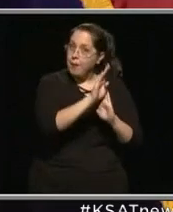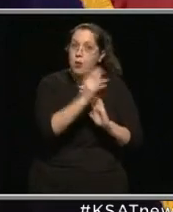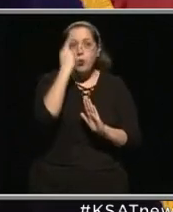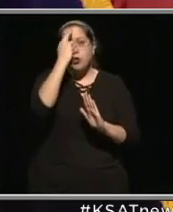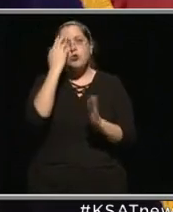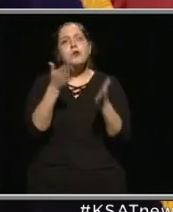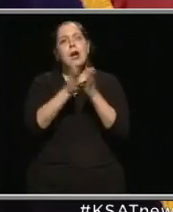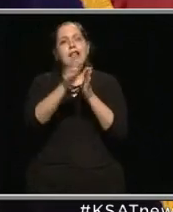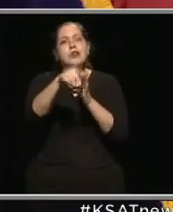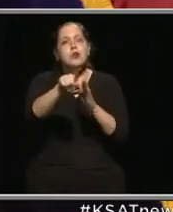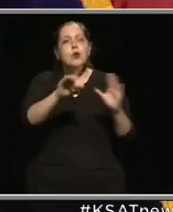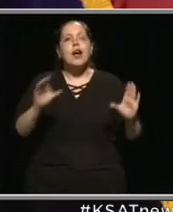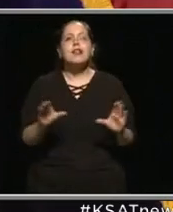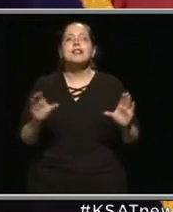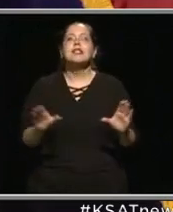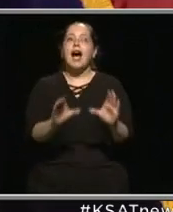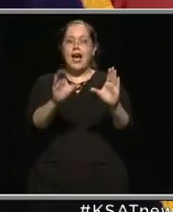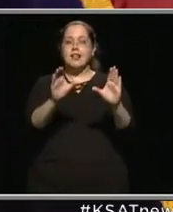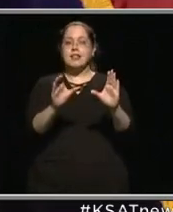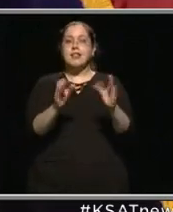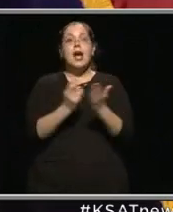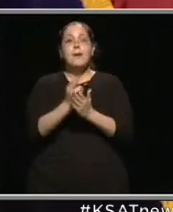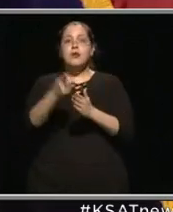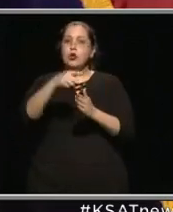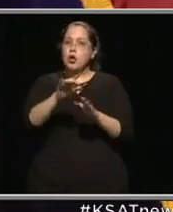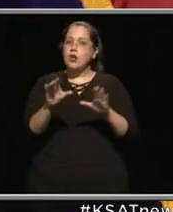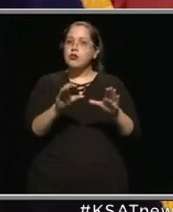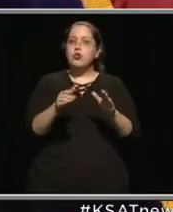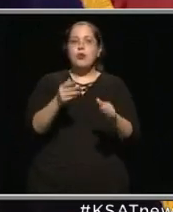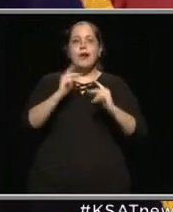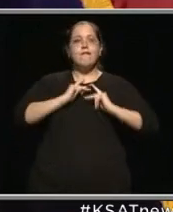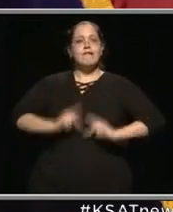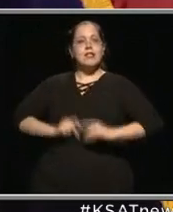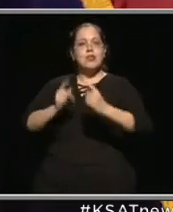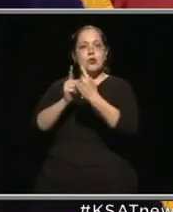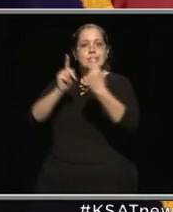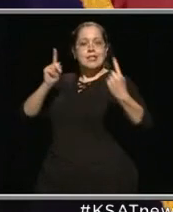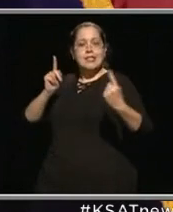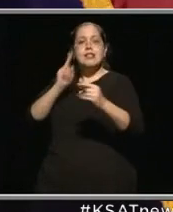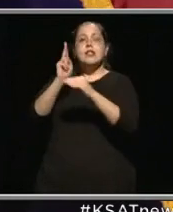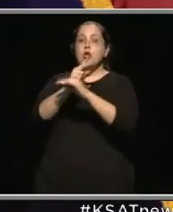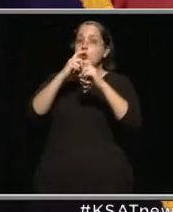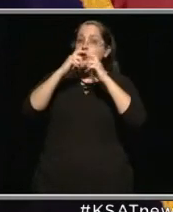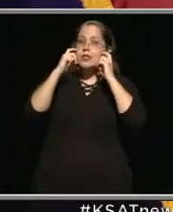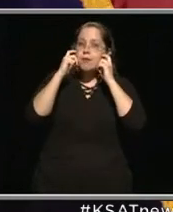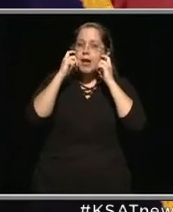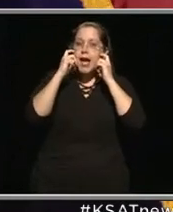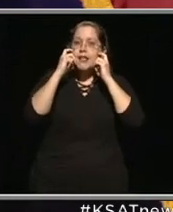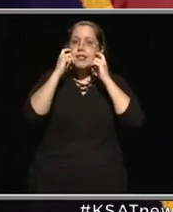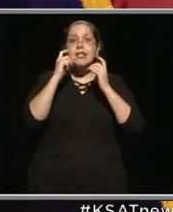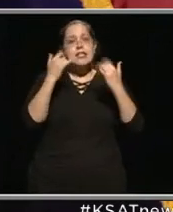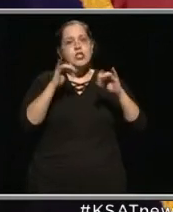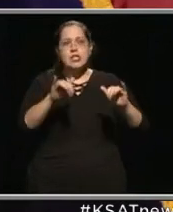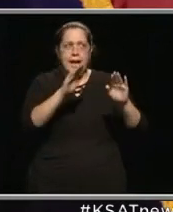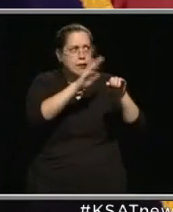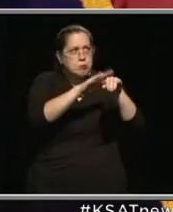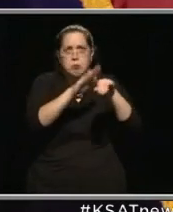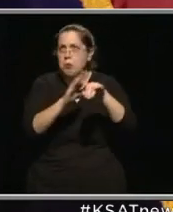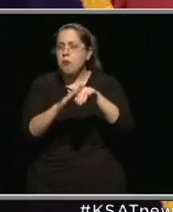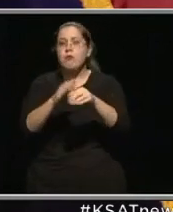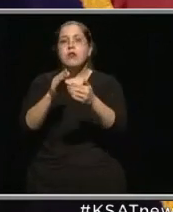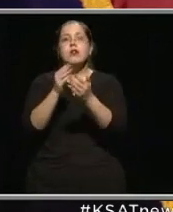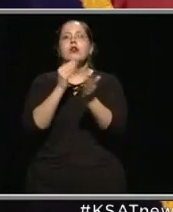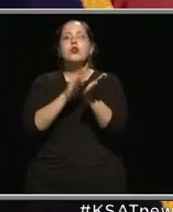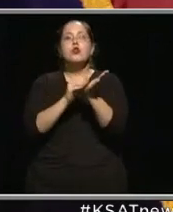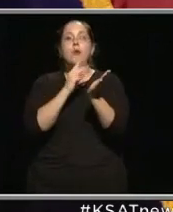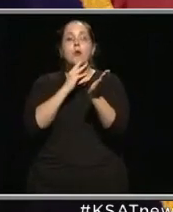on you to act and make sure that you're practicing physical distancing, wearing masks, not letting your guard down, wash your hands with